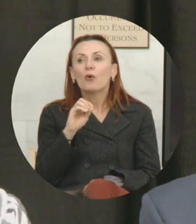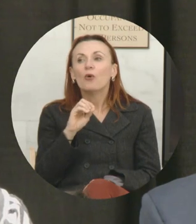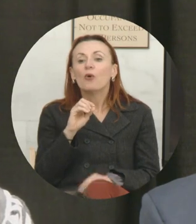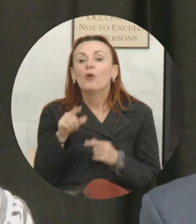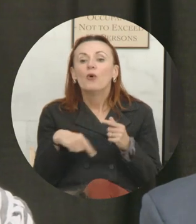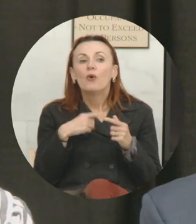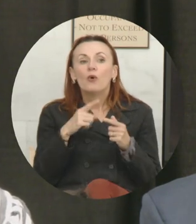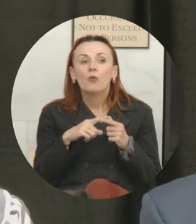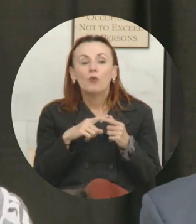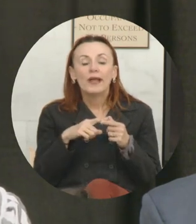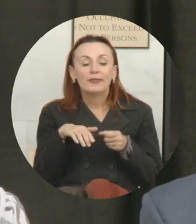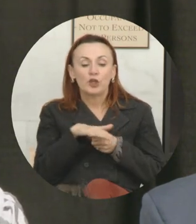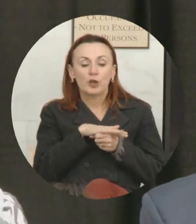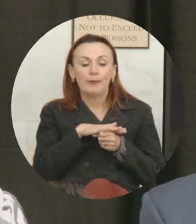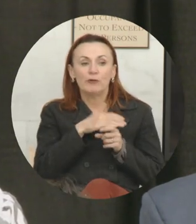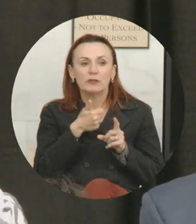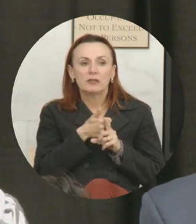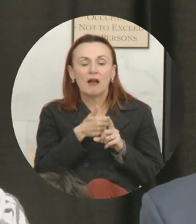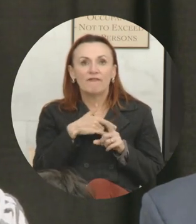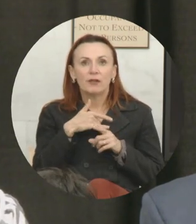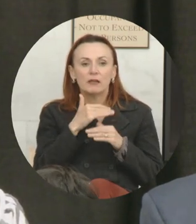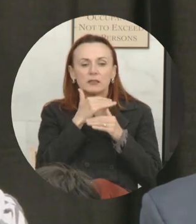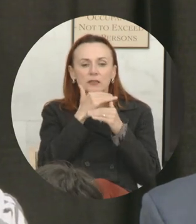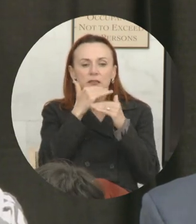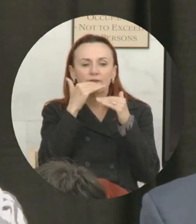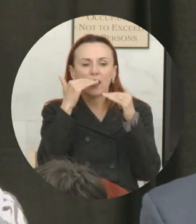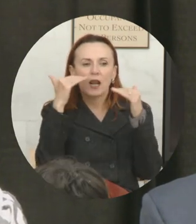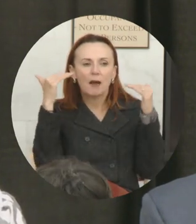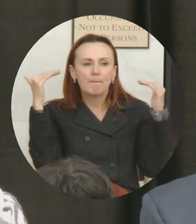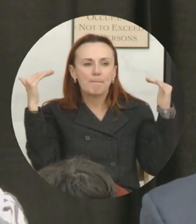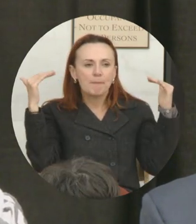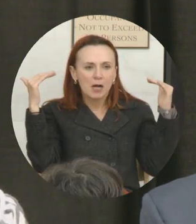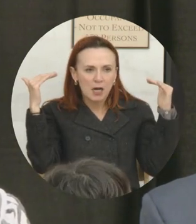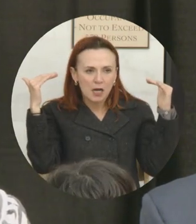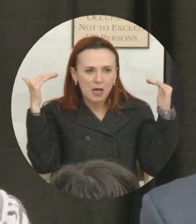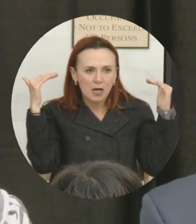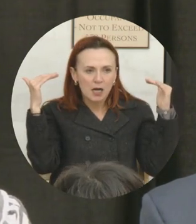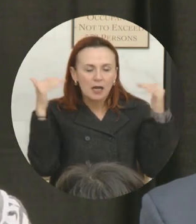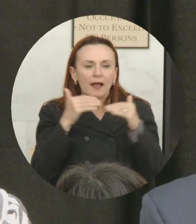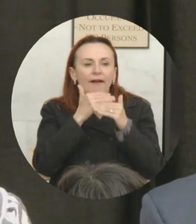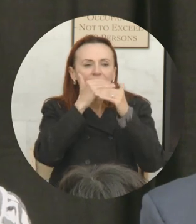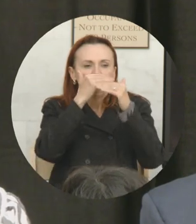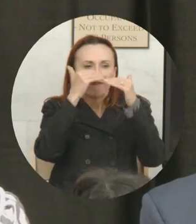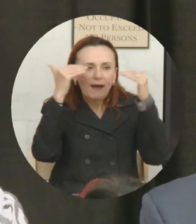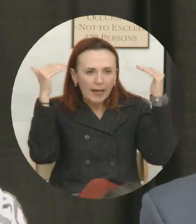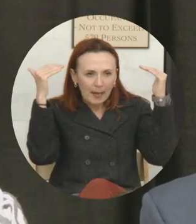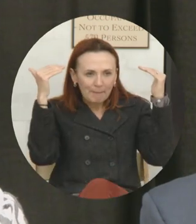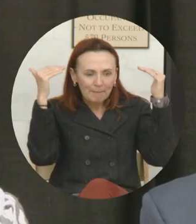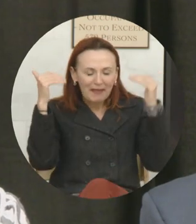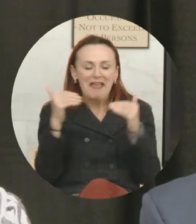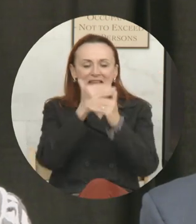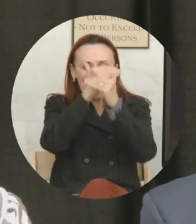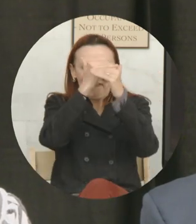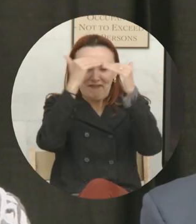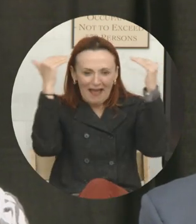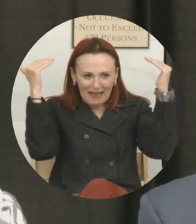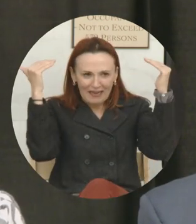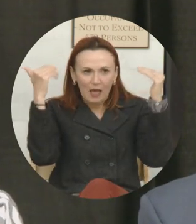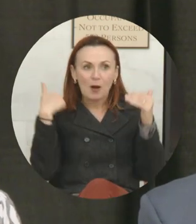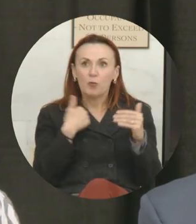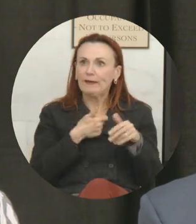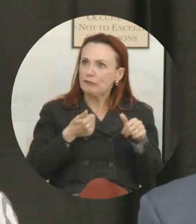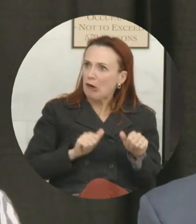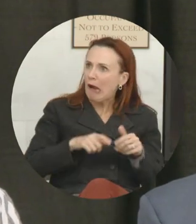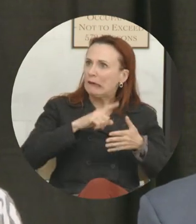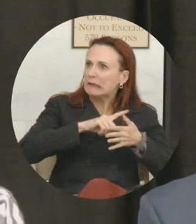gets sick and tired of being sick and tired of being sick and tired. We've put on the dog and pony